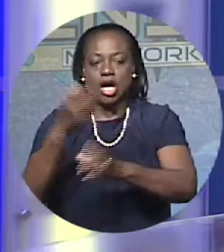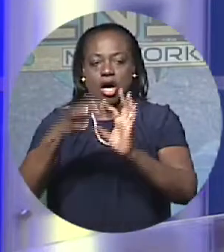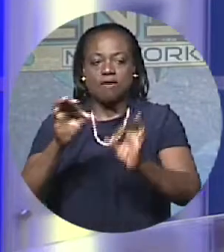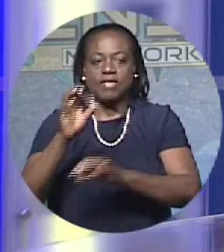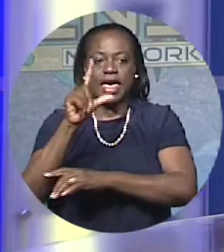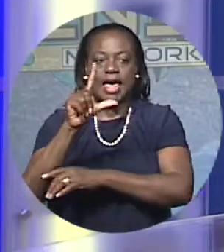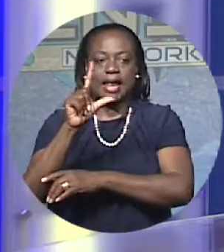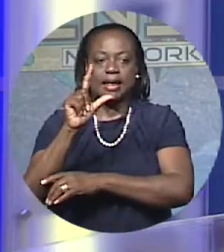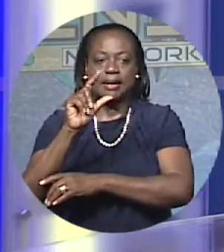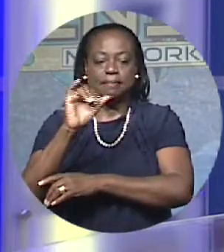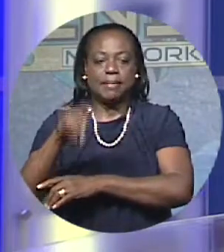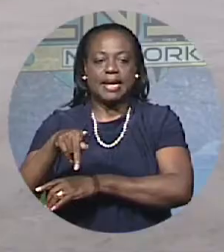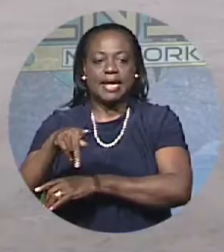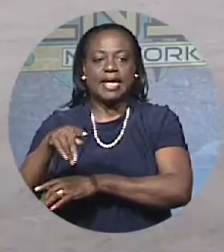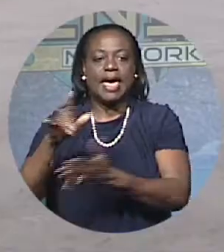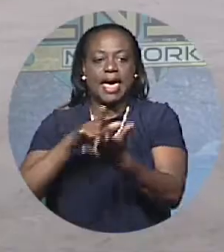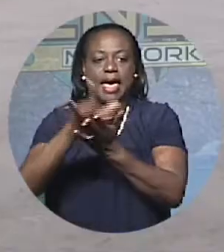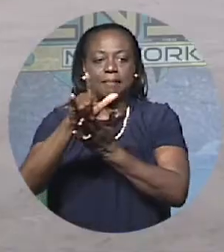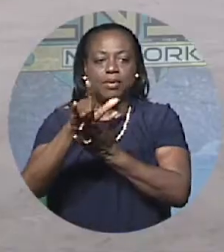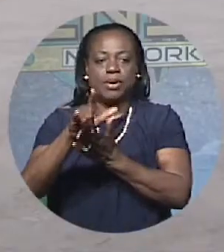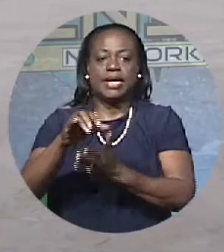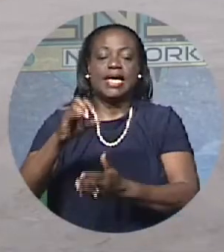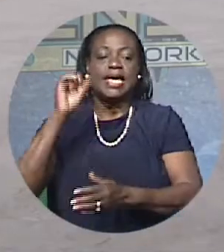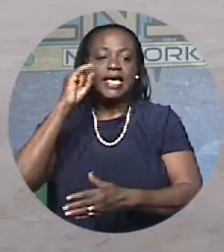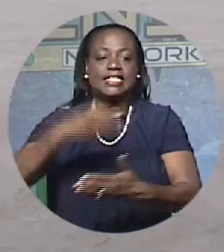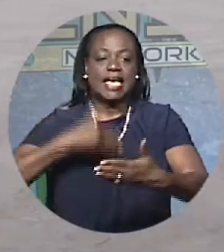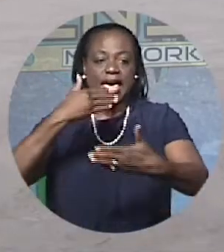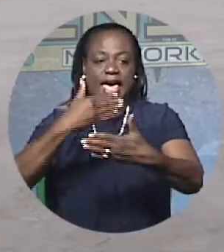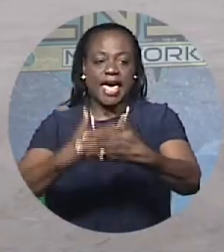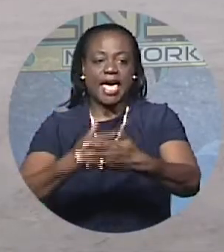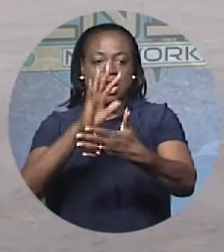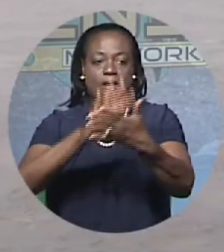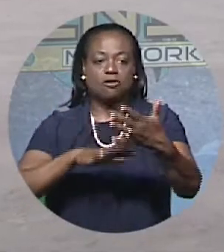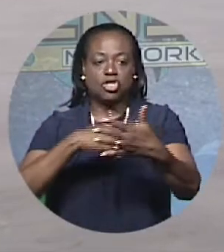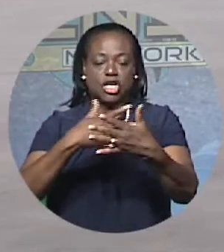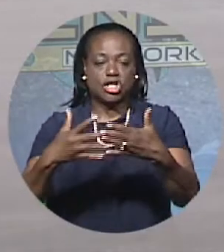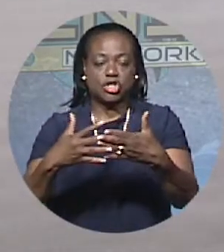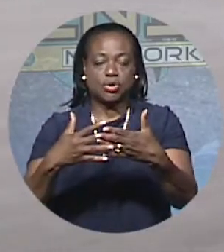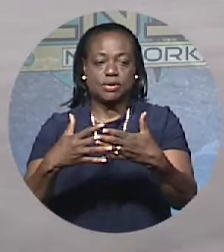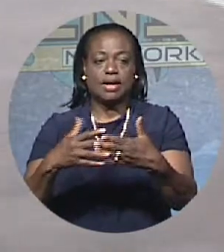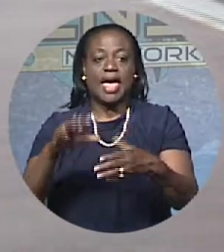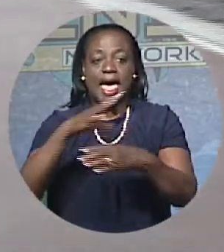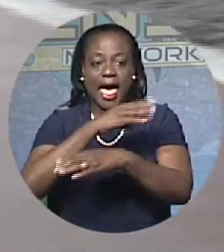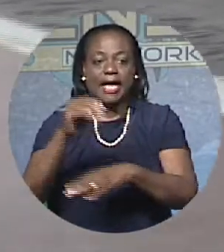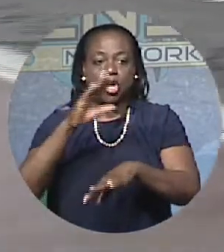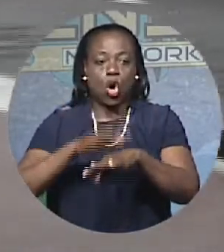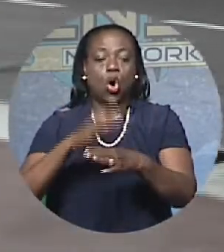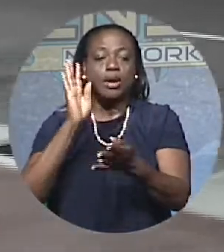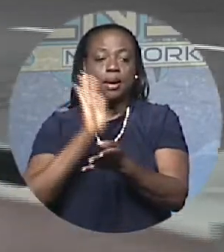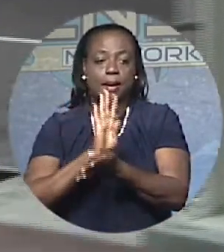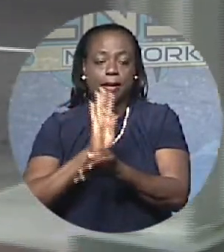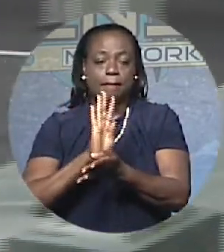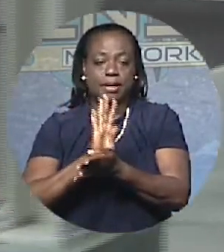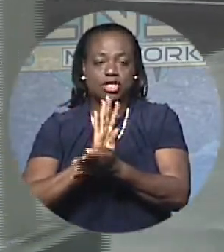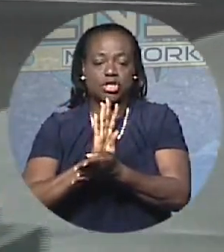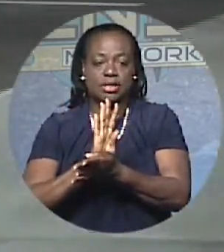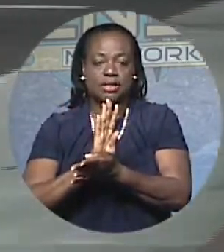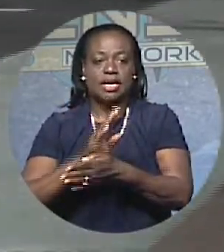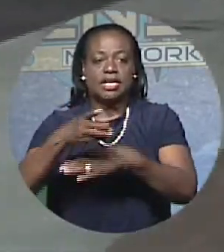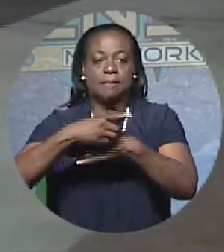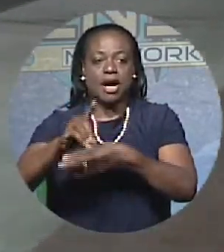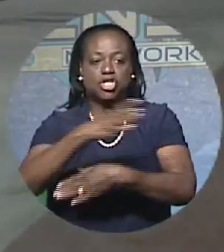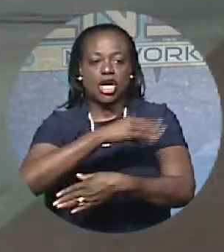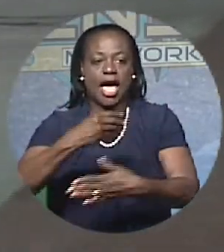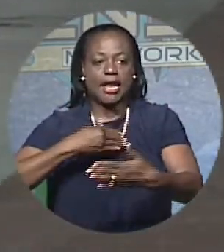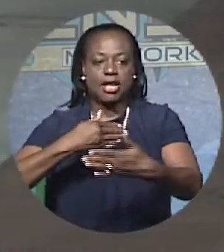Pinling International Airport is ahead of schedule and within budget. Construction on the new domestic and international departures as well as domestic